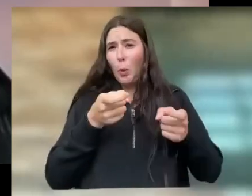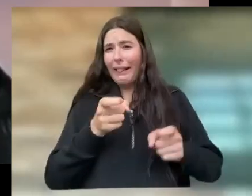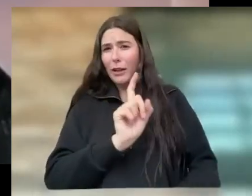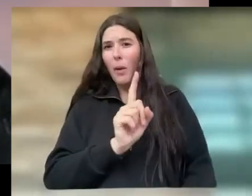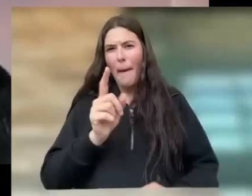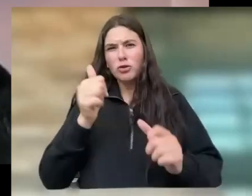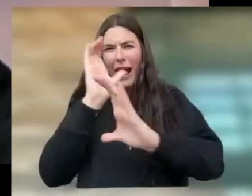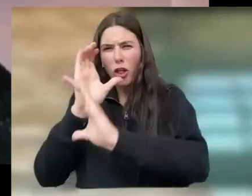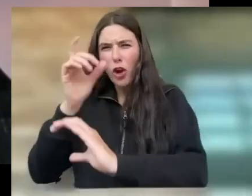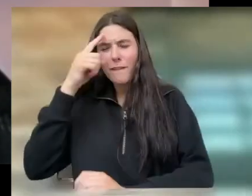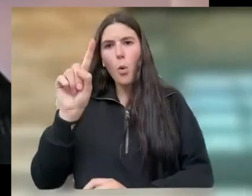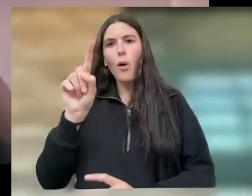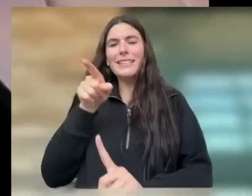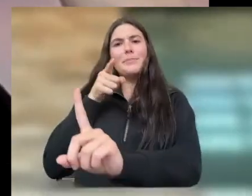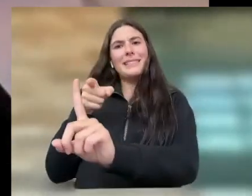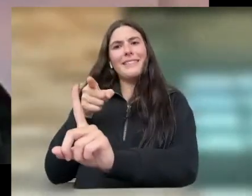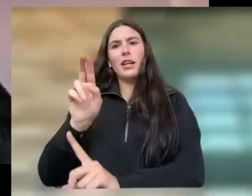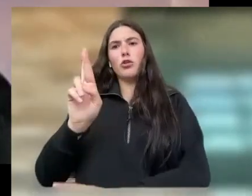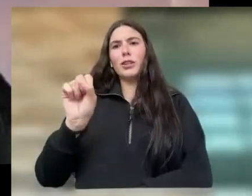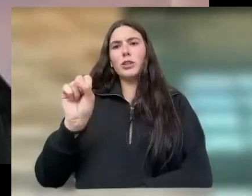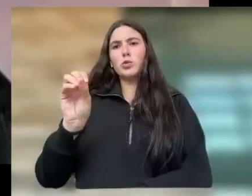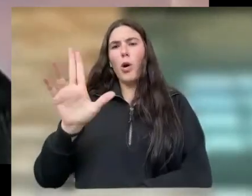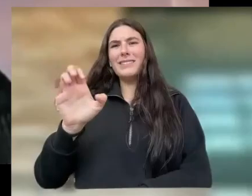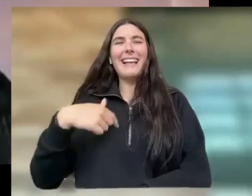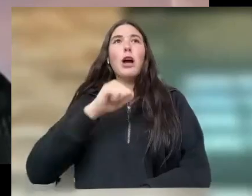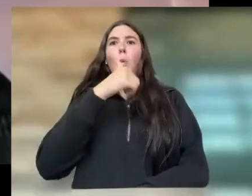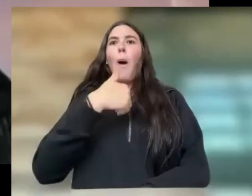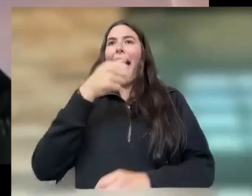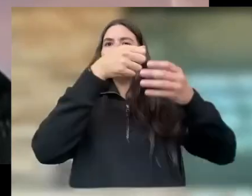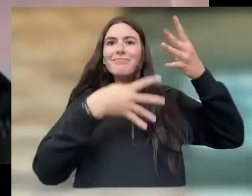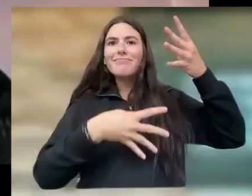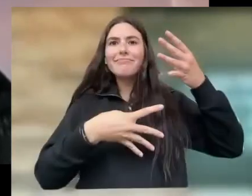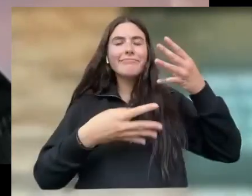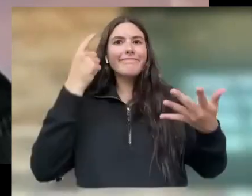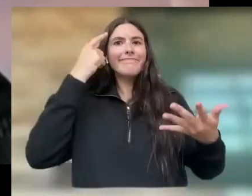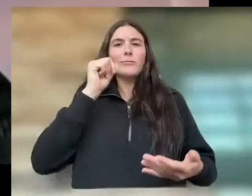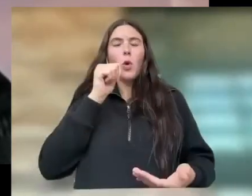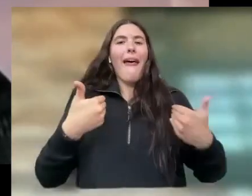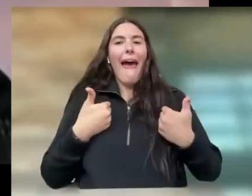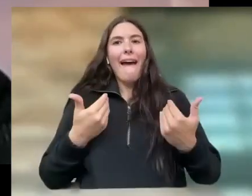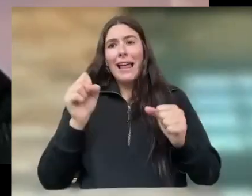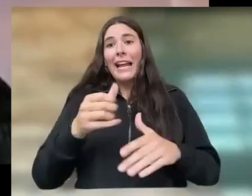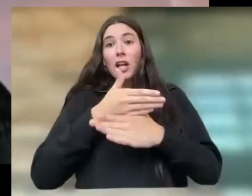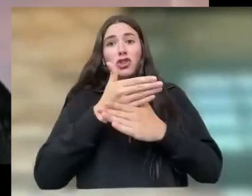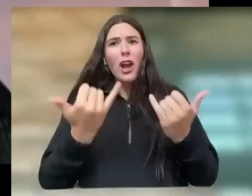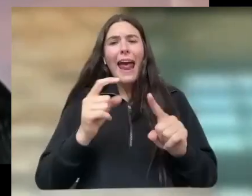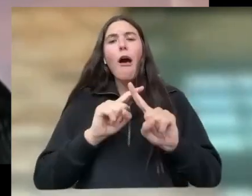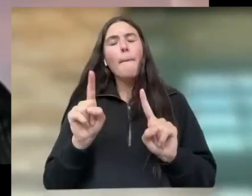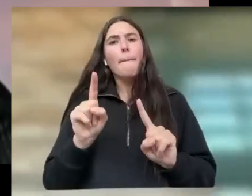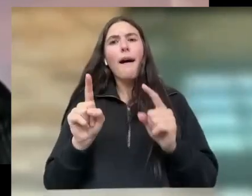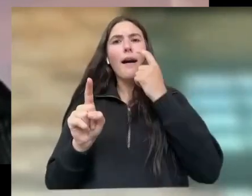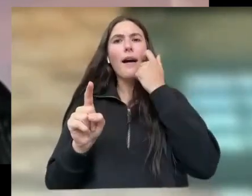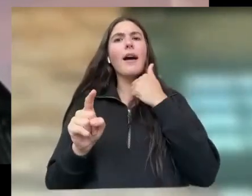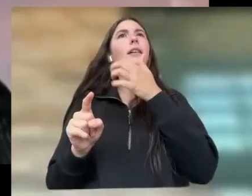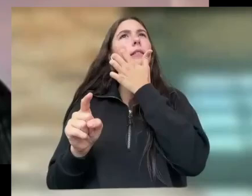this resource. I don't have a list like off the top of my head that I could share with you right now, but Josh Goldsmith and I